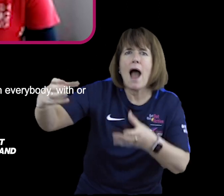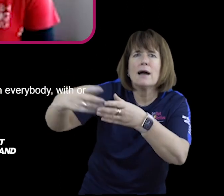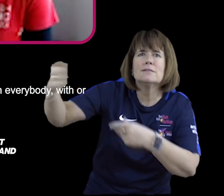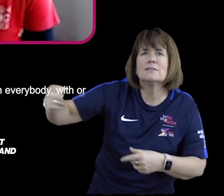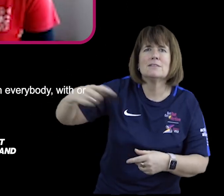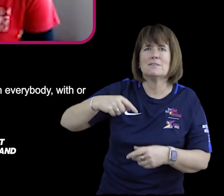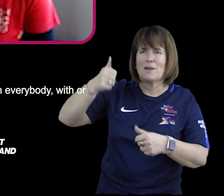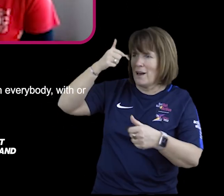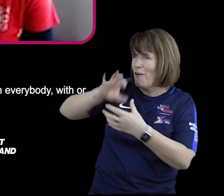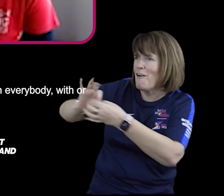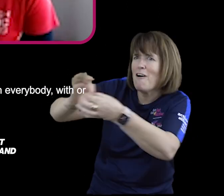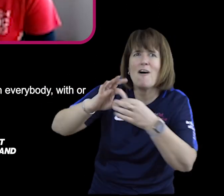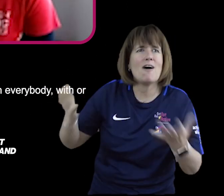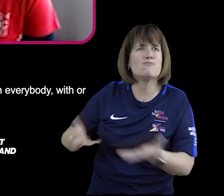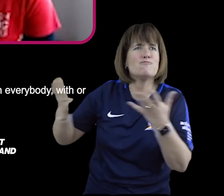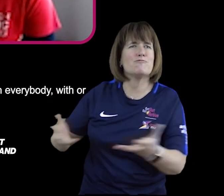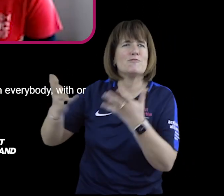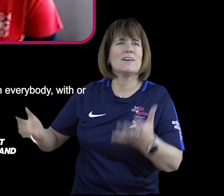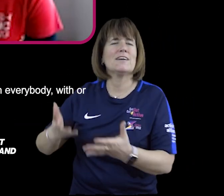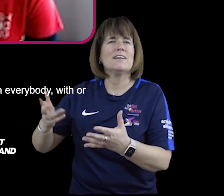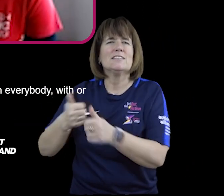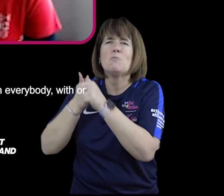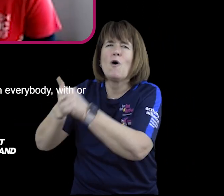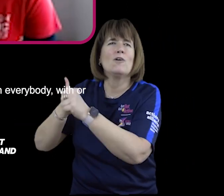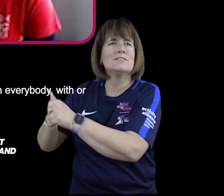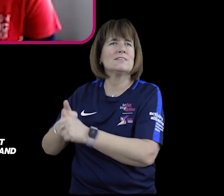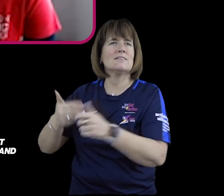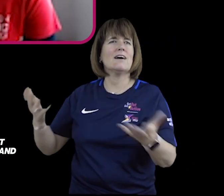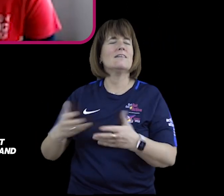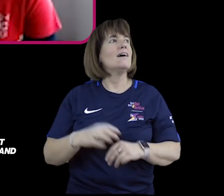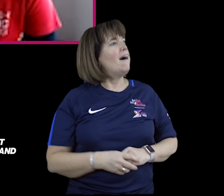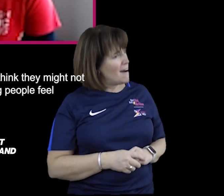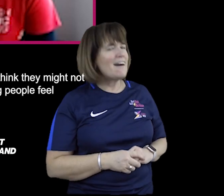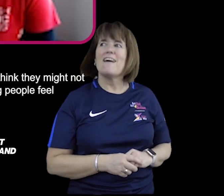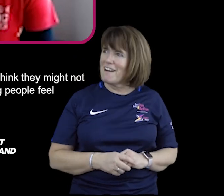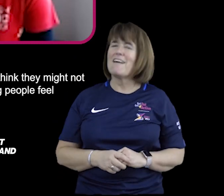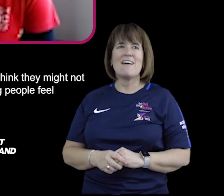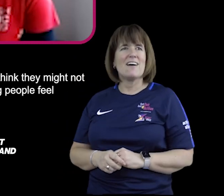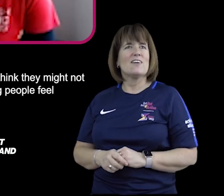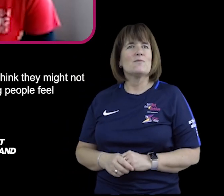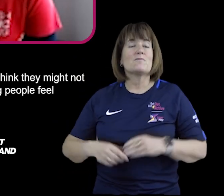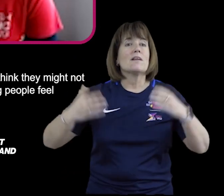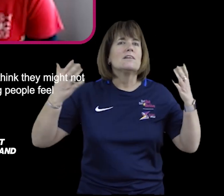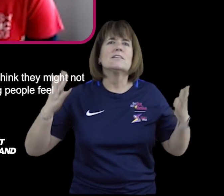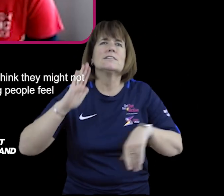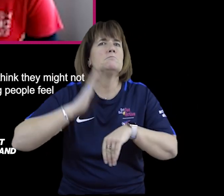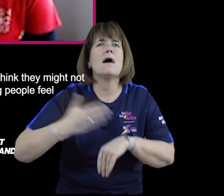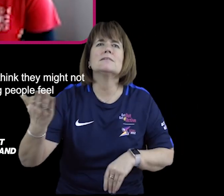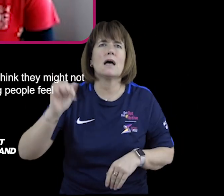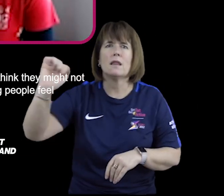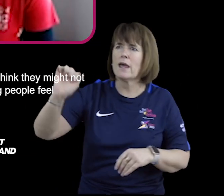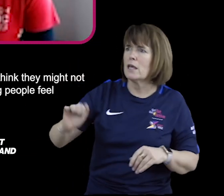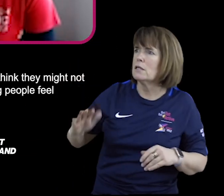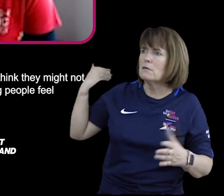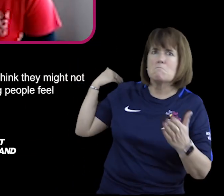with or without a disability, it's very common people are nervous about trying something new. Yes. Doesn't matter what their background is, they're afraid